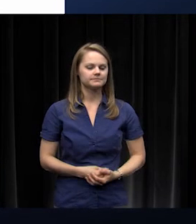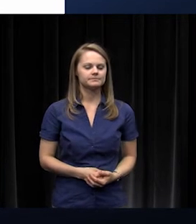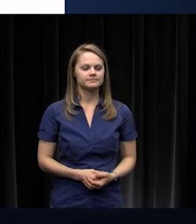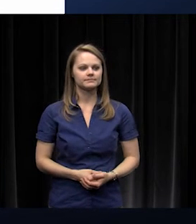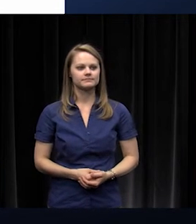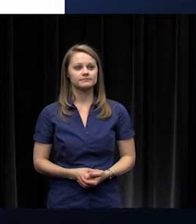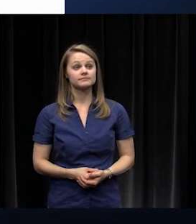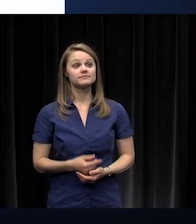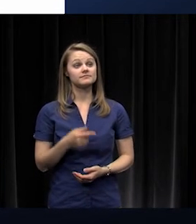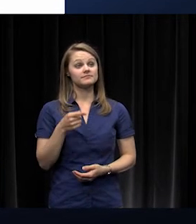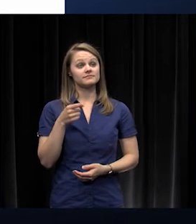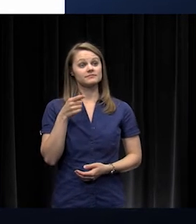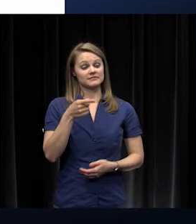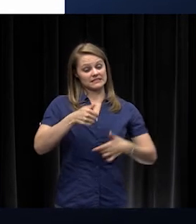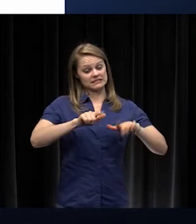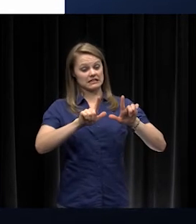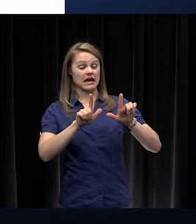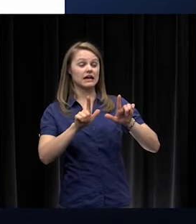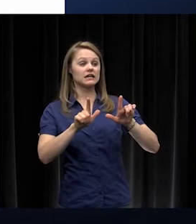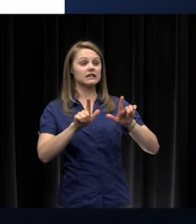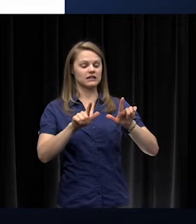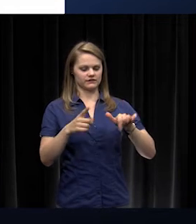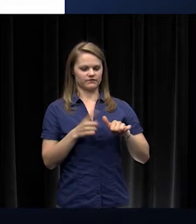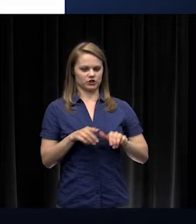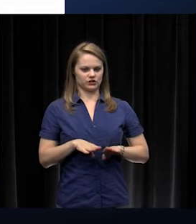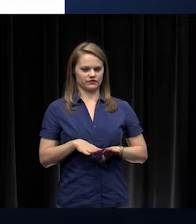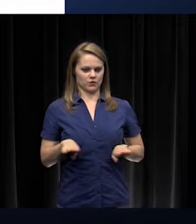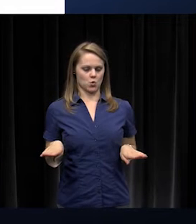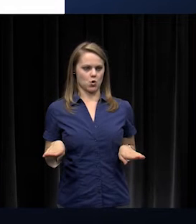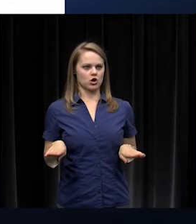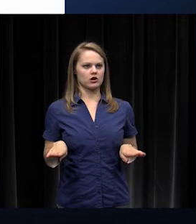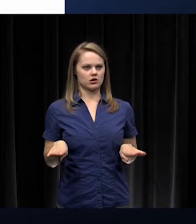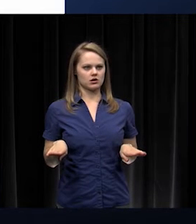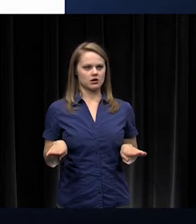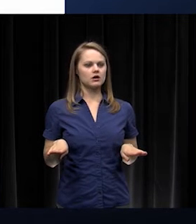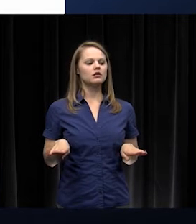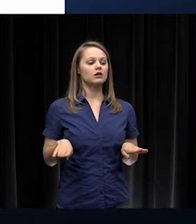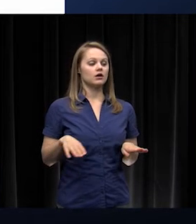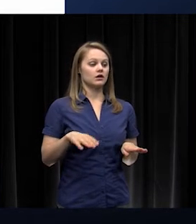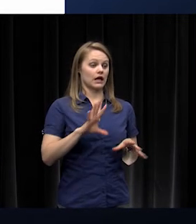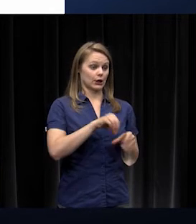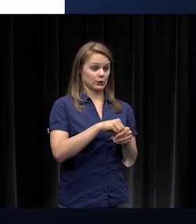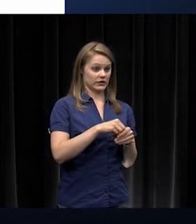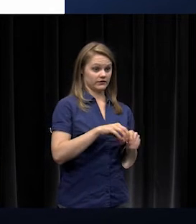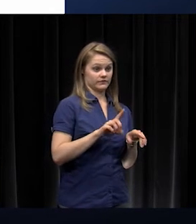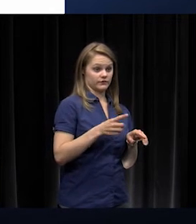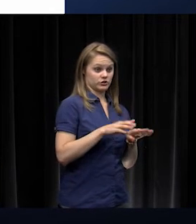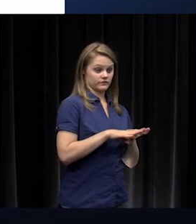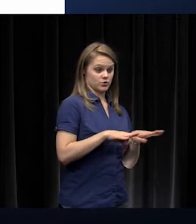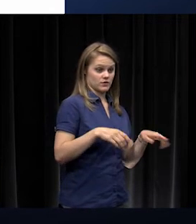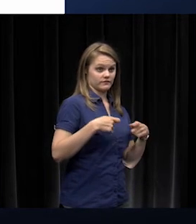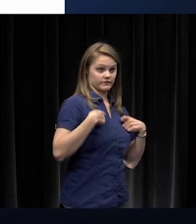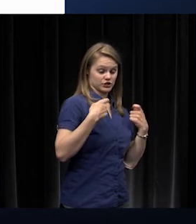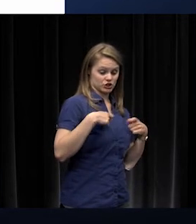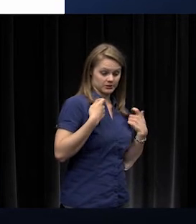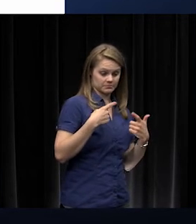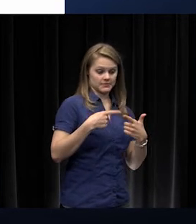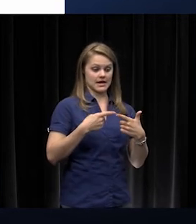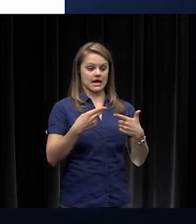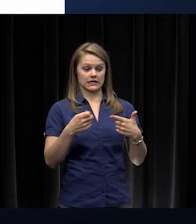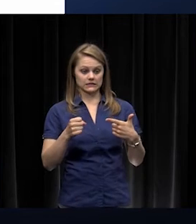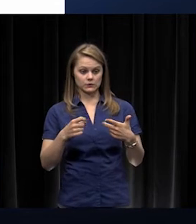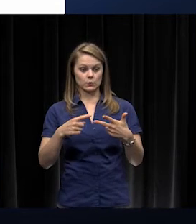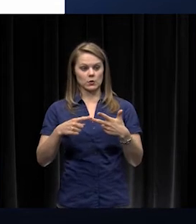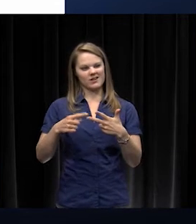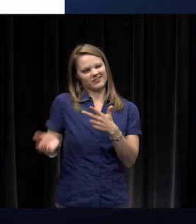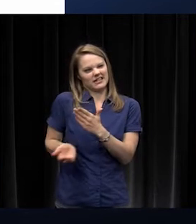So this is the lower level floor plan, so it would be the main level of the gym, the lower level of the high school, and then the